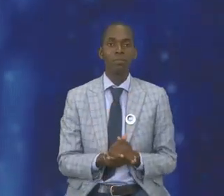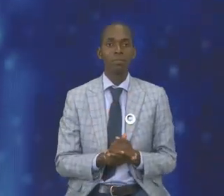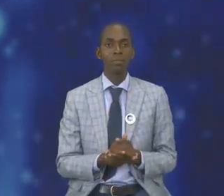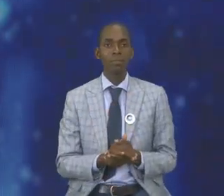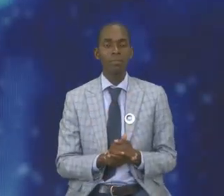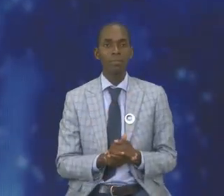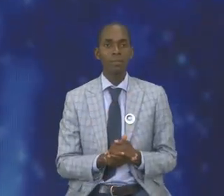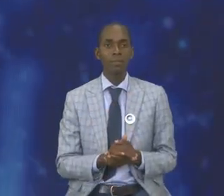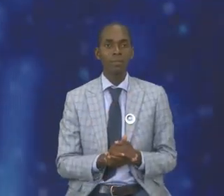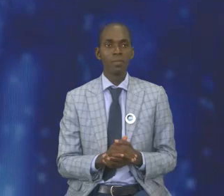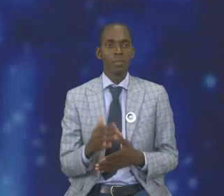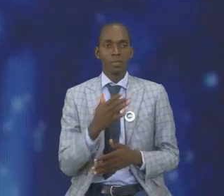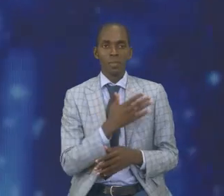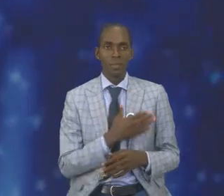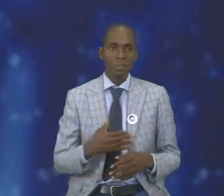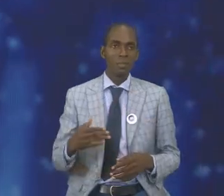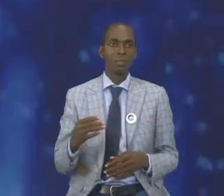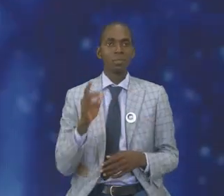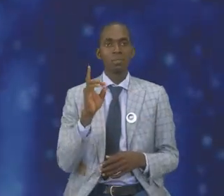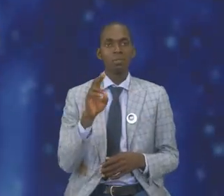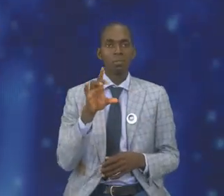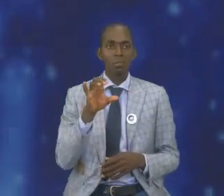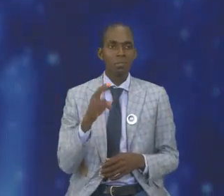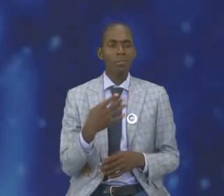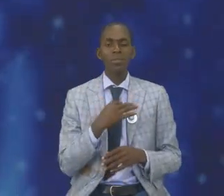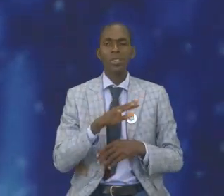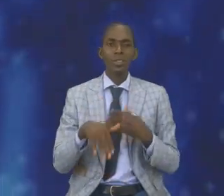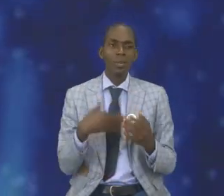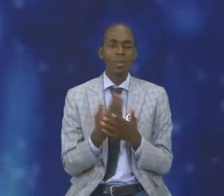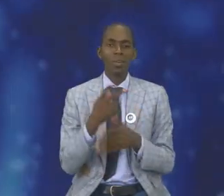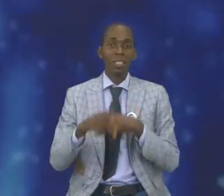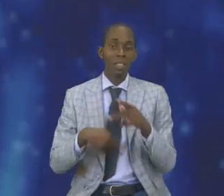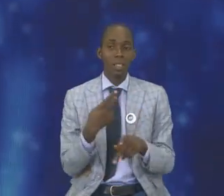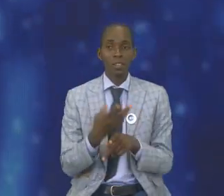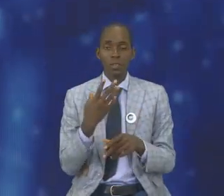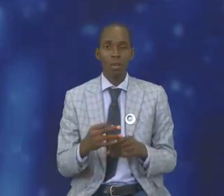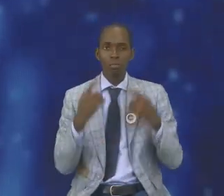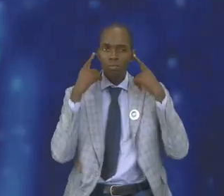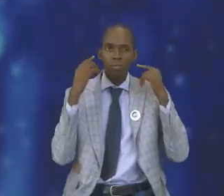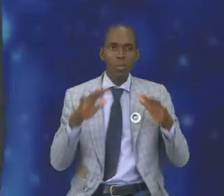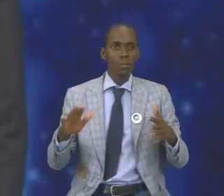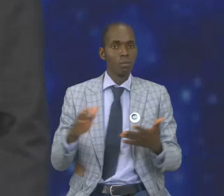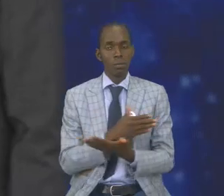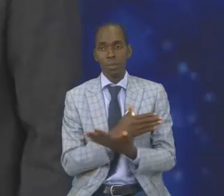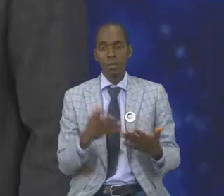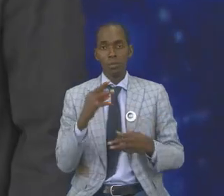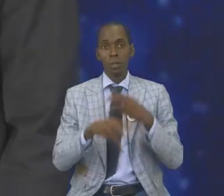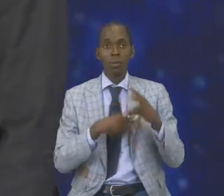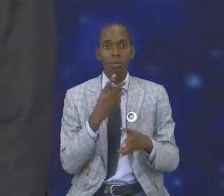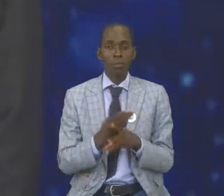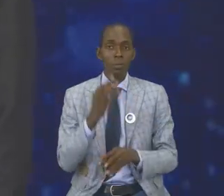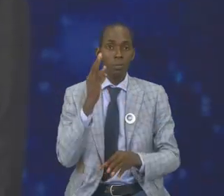psaltery, and the dulcimer, and all kinds of music, Babylonian music, if you